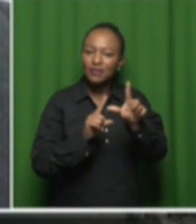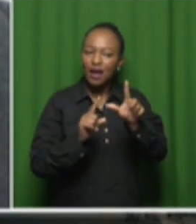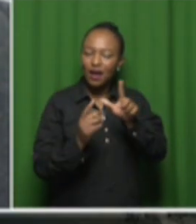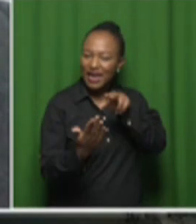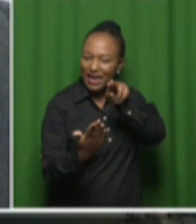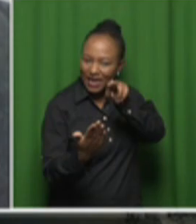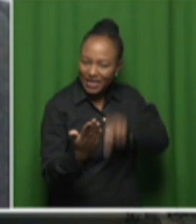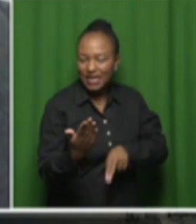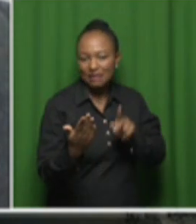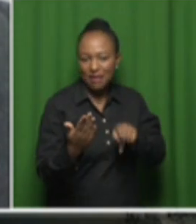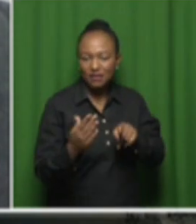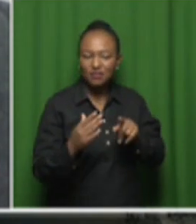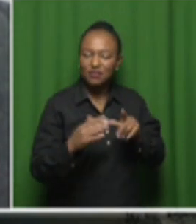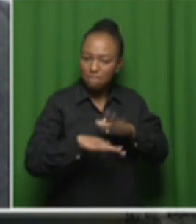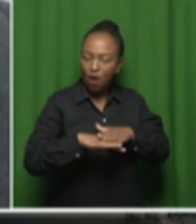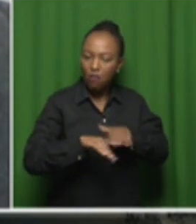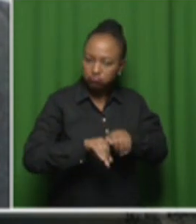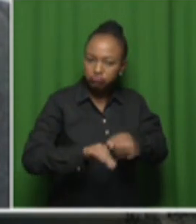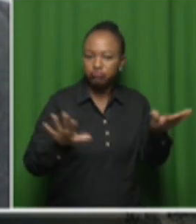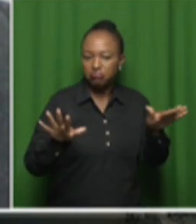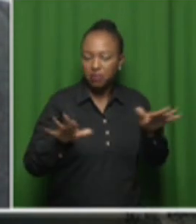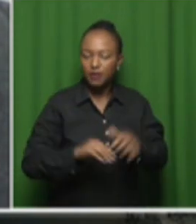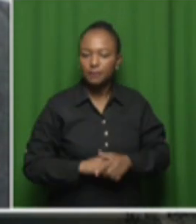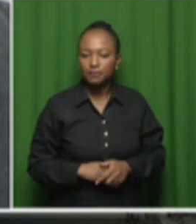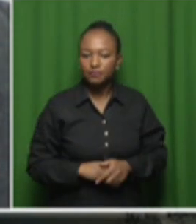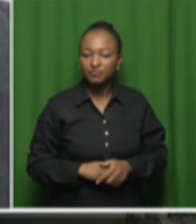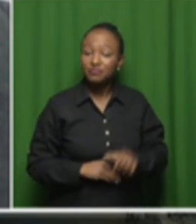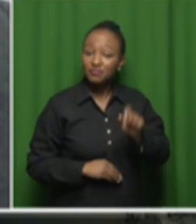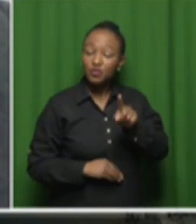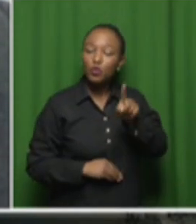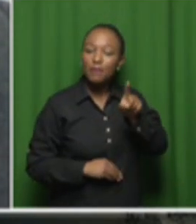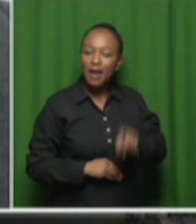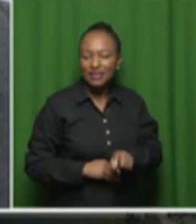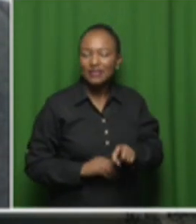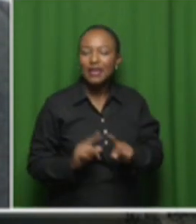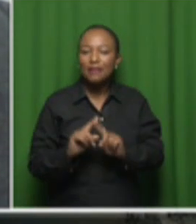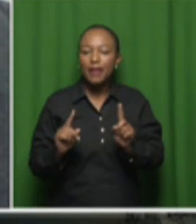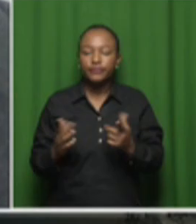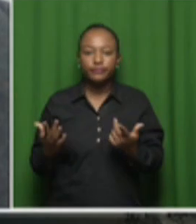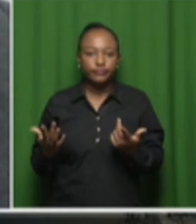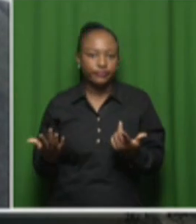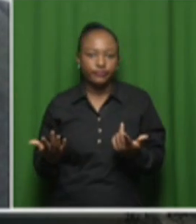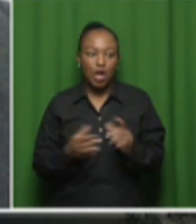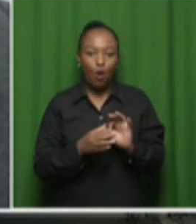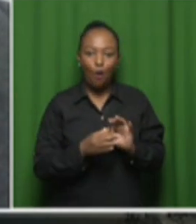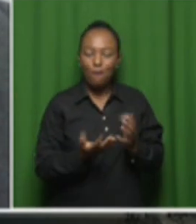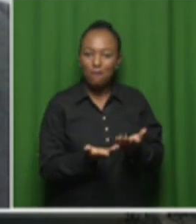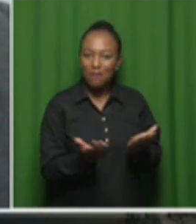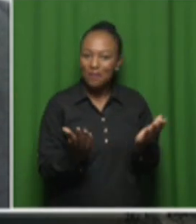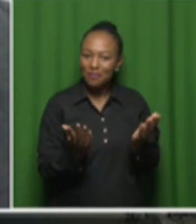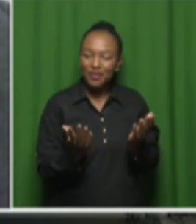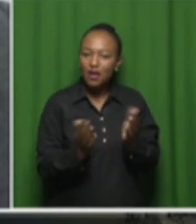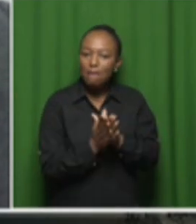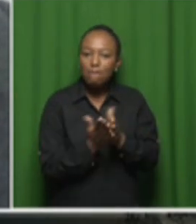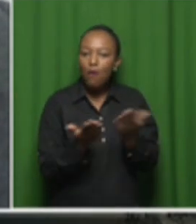of reading, but when so many households don't even have a single book, that's when there's a problem, and then also the expense of it.